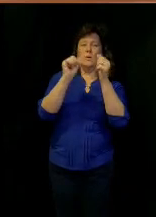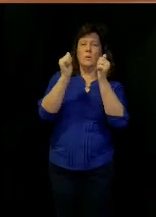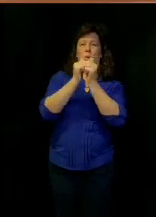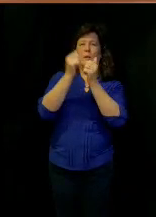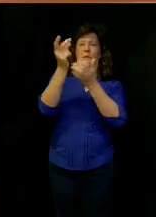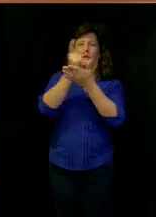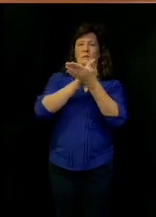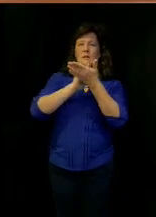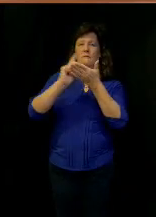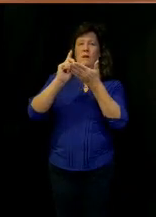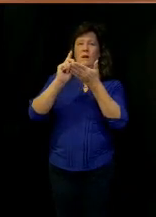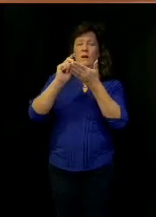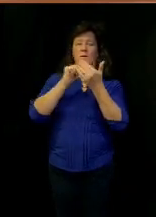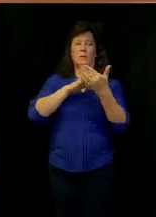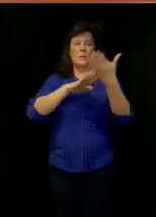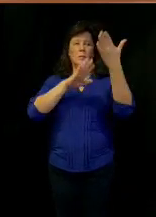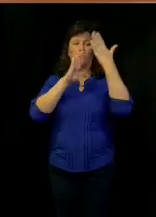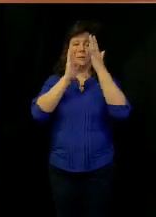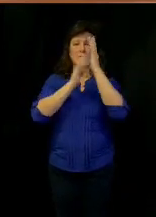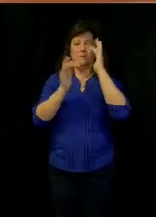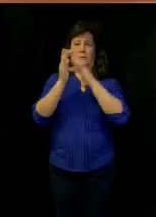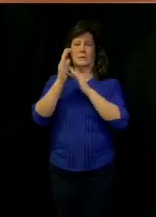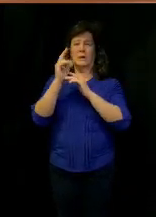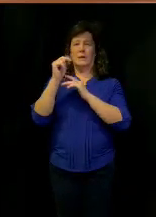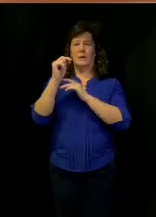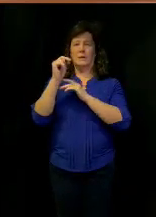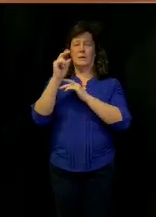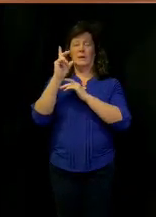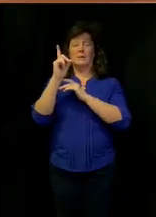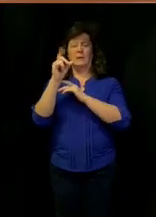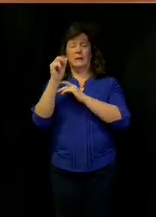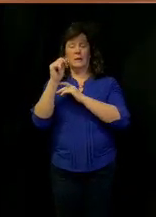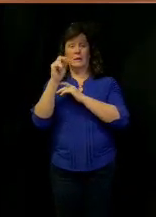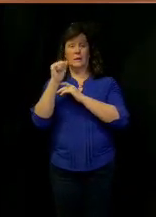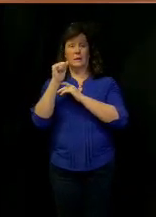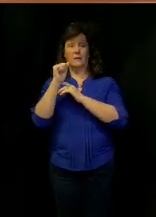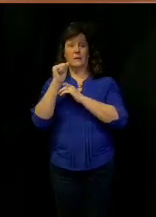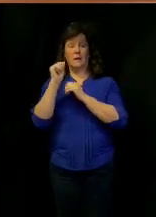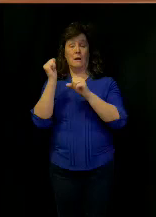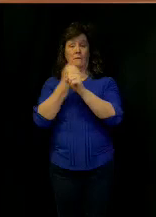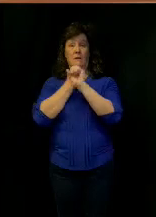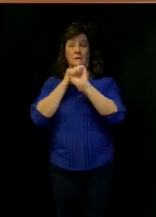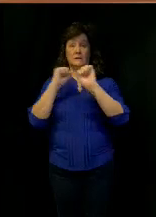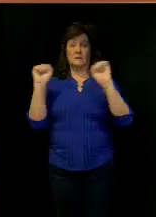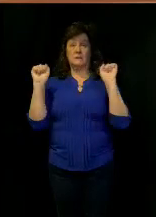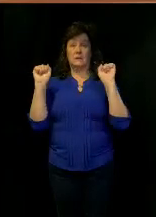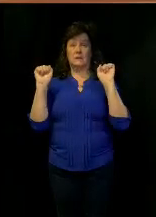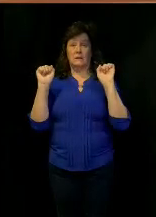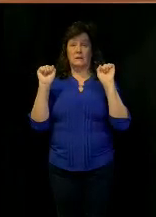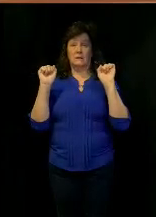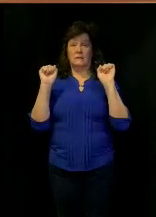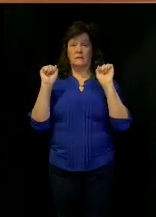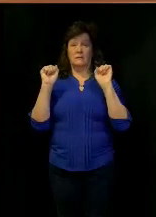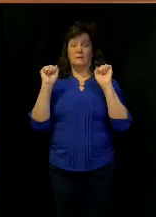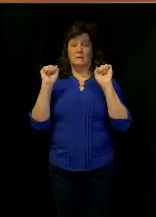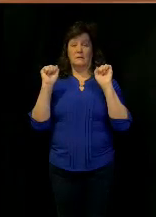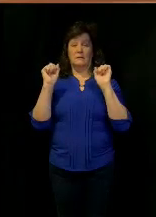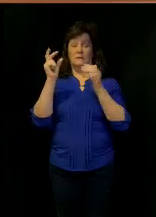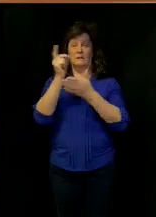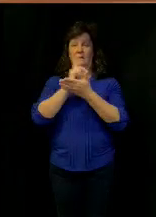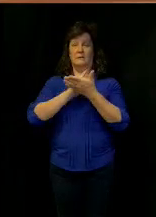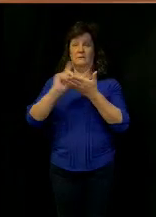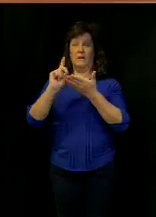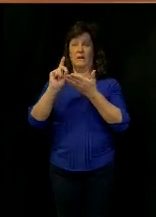nature. Everybody say DNA. When I got born again, divine nature